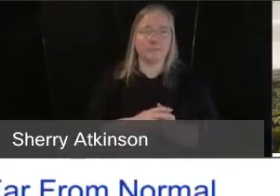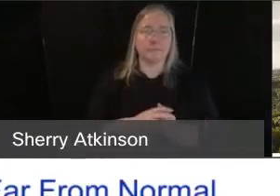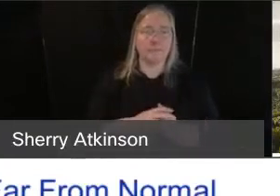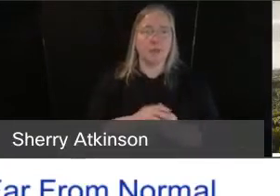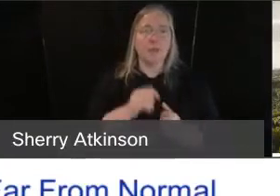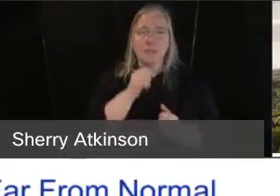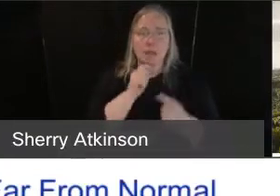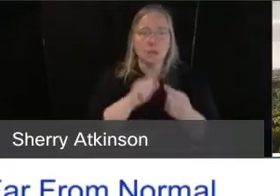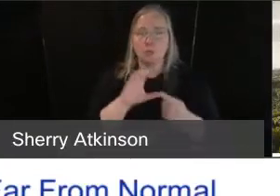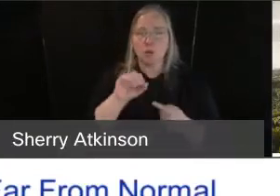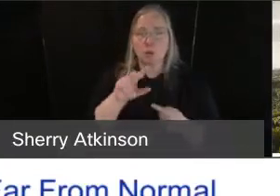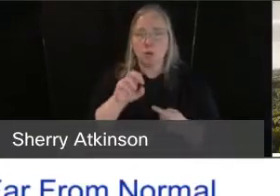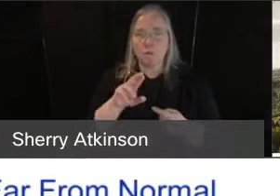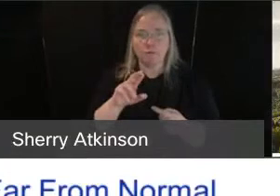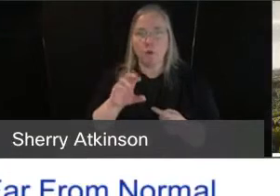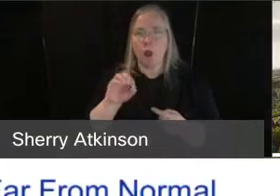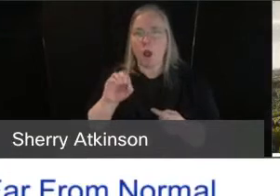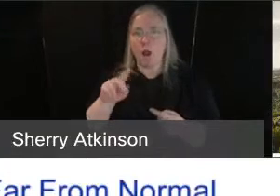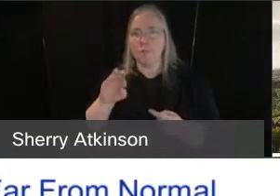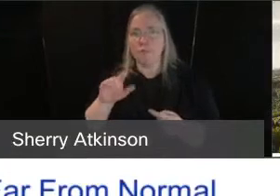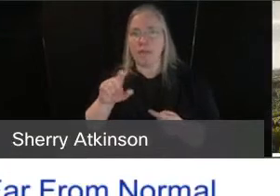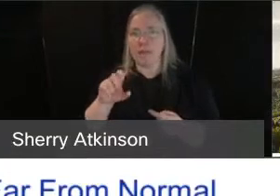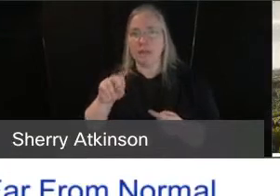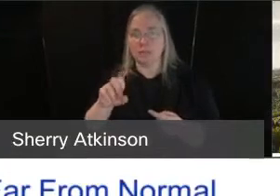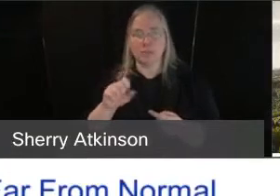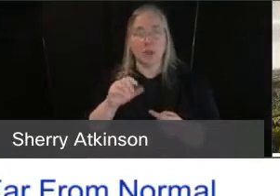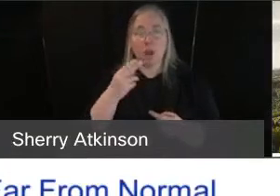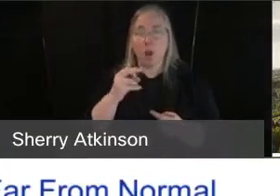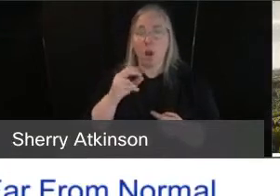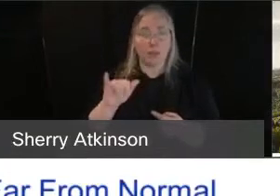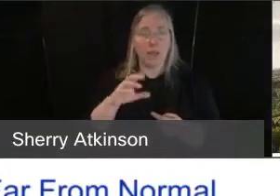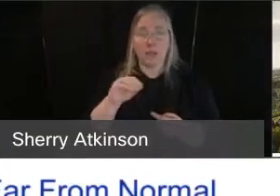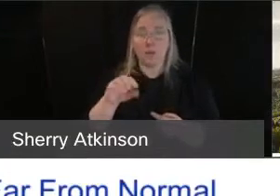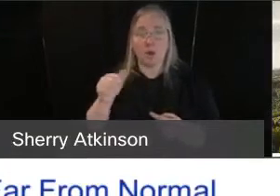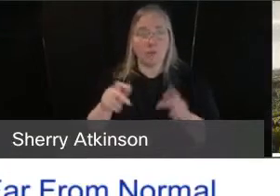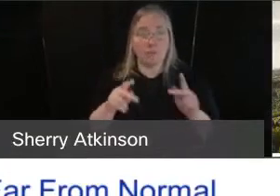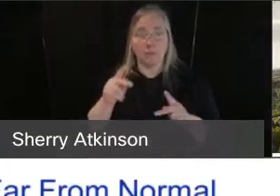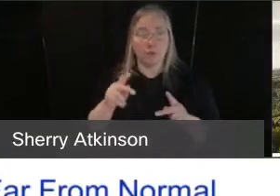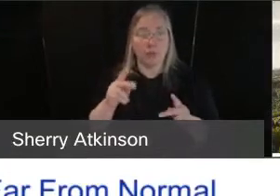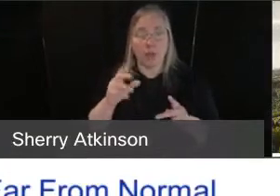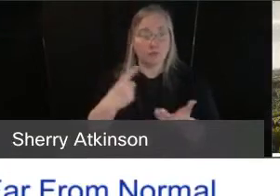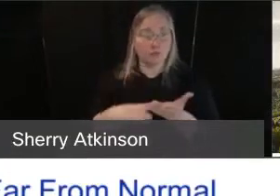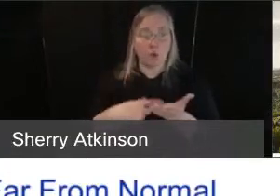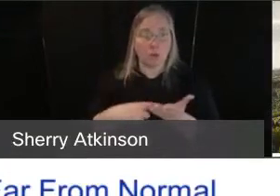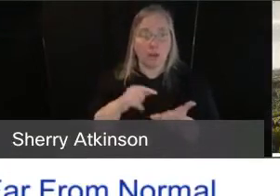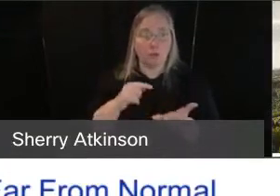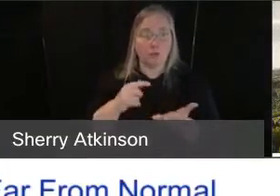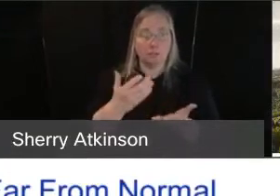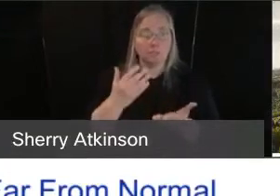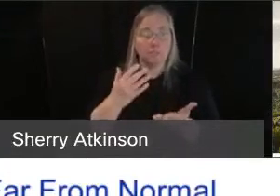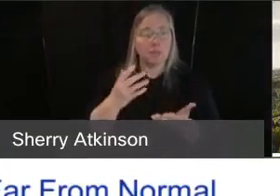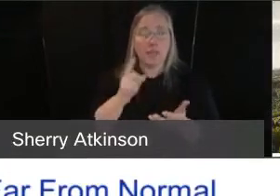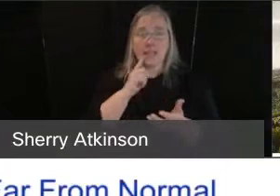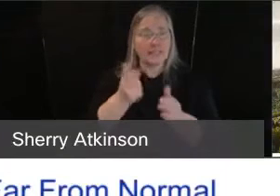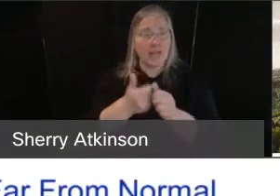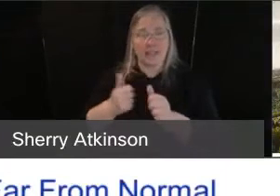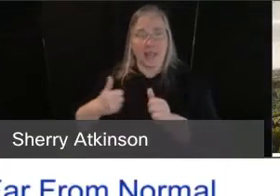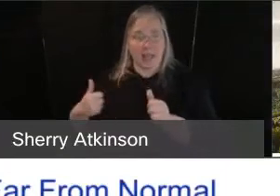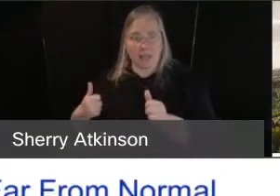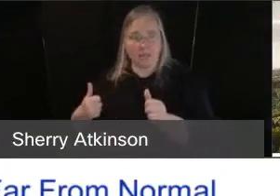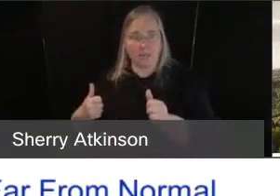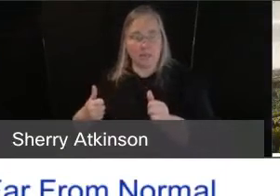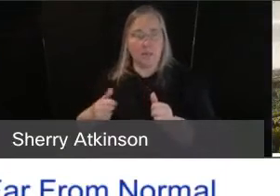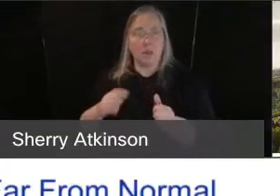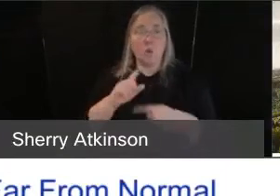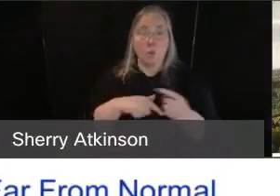Holly has talked about in very many of our presentations, is that there's a lag. So when the economy is growing, it takes